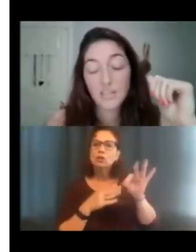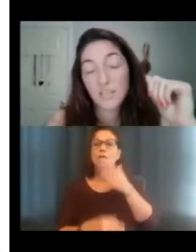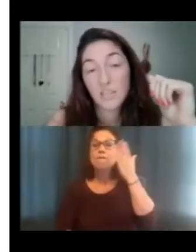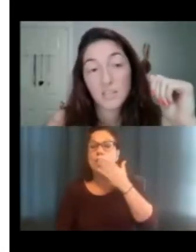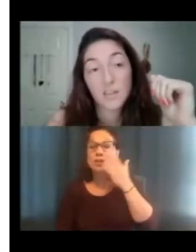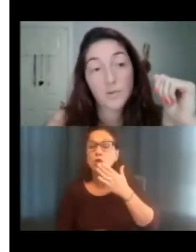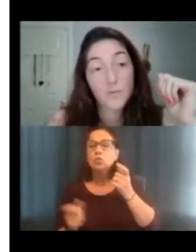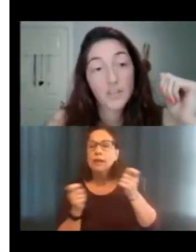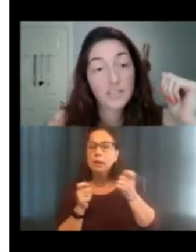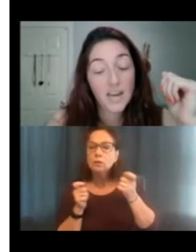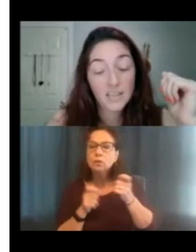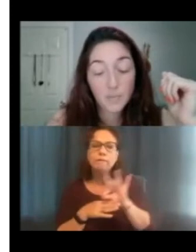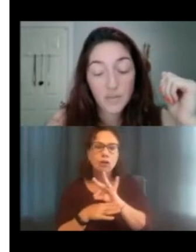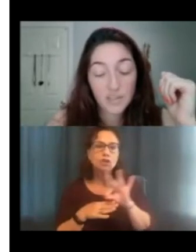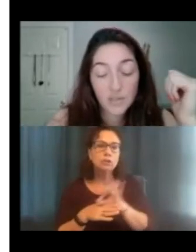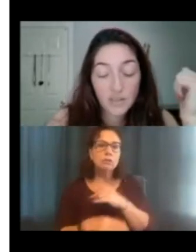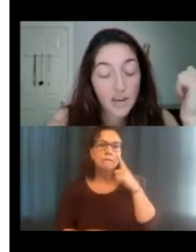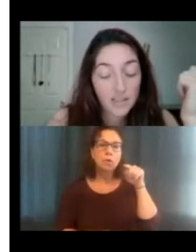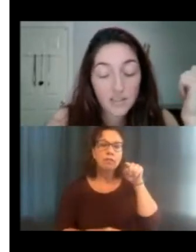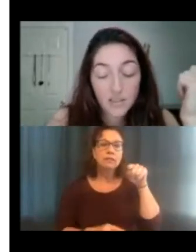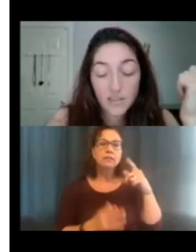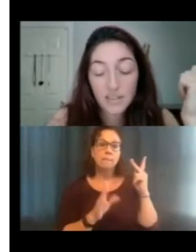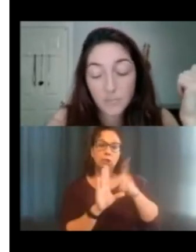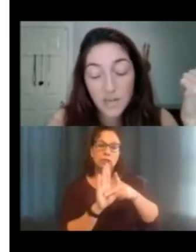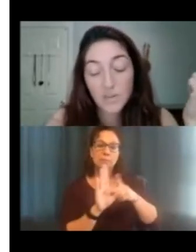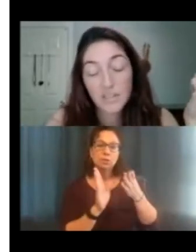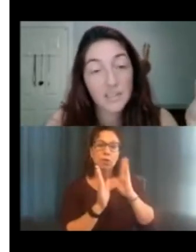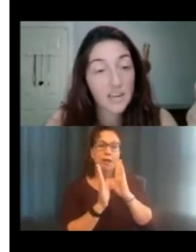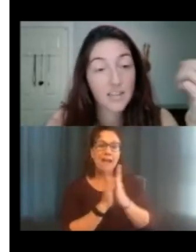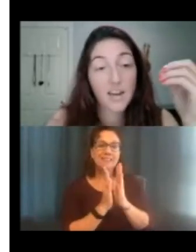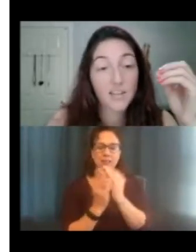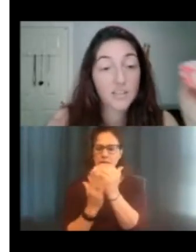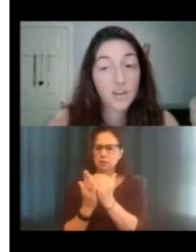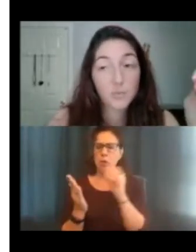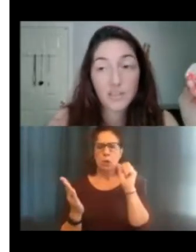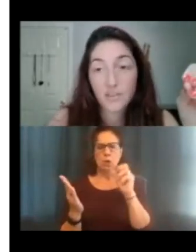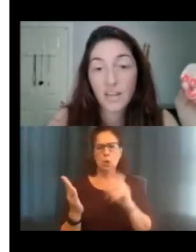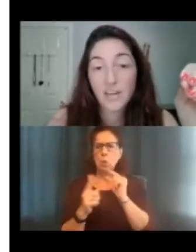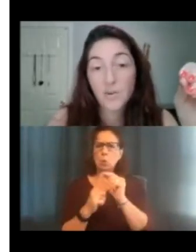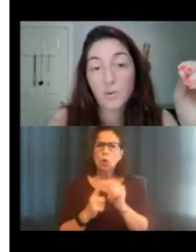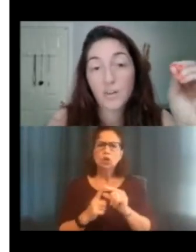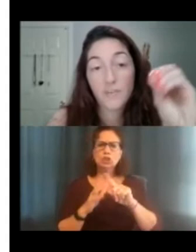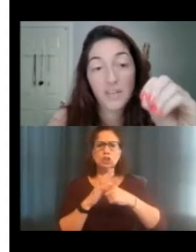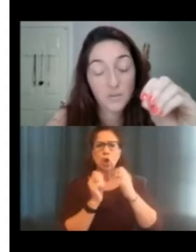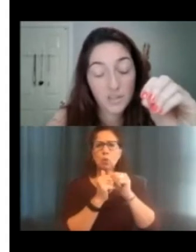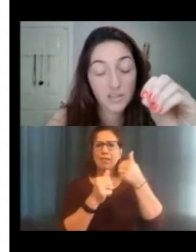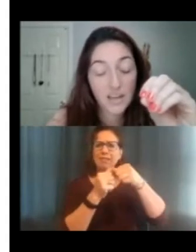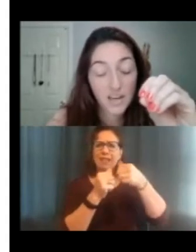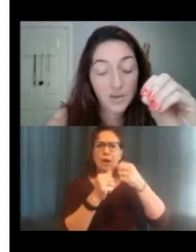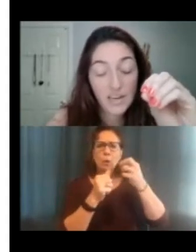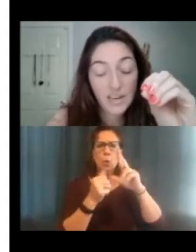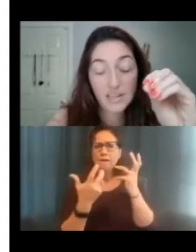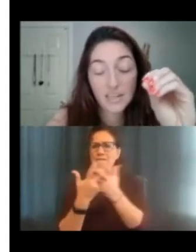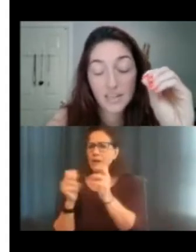function. So for this task, participants are asked to list as many words as they can that either start with a certain letter or fit into a